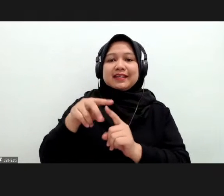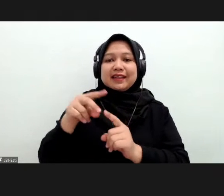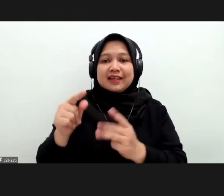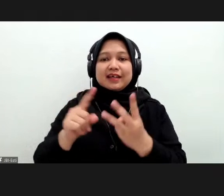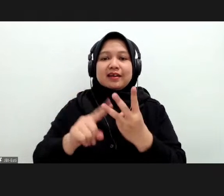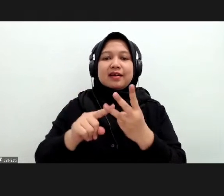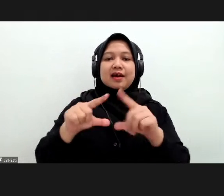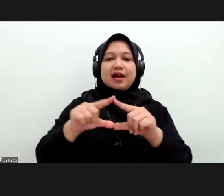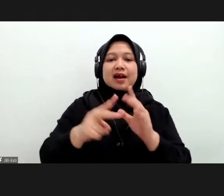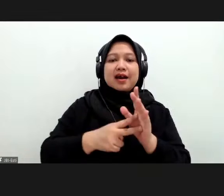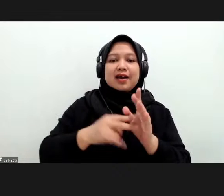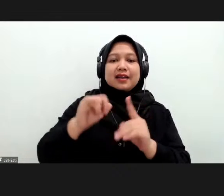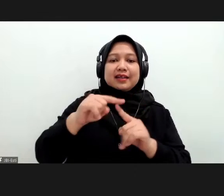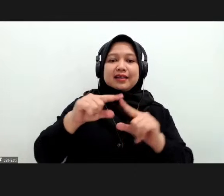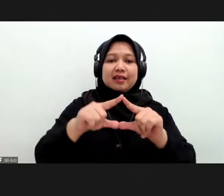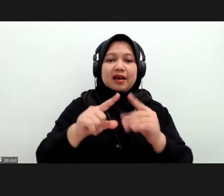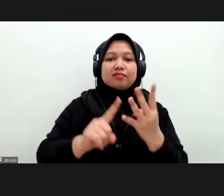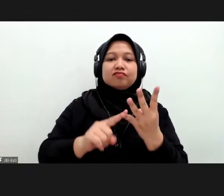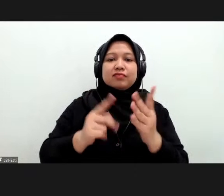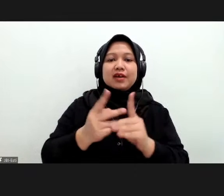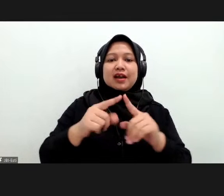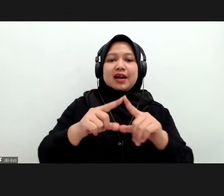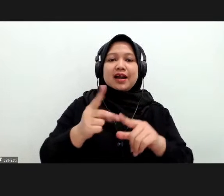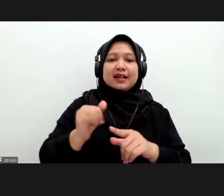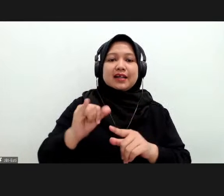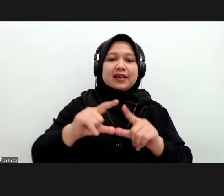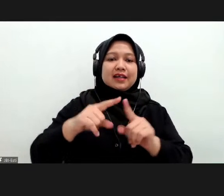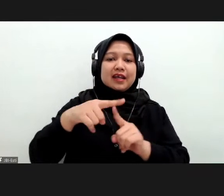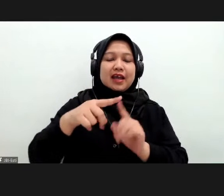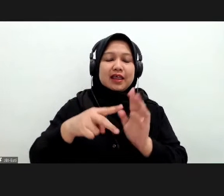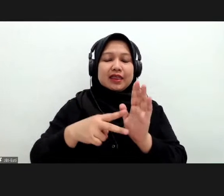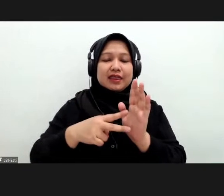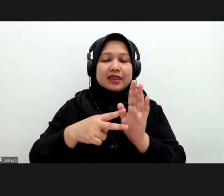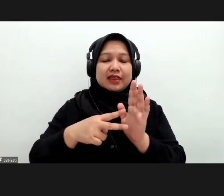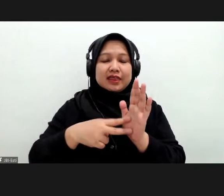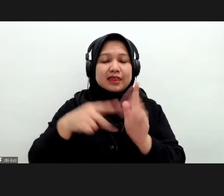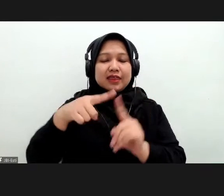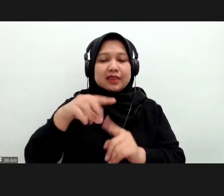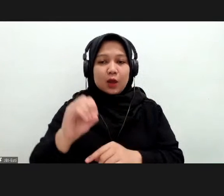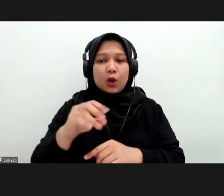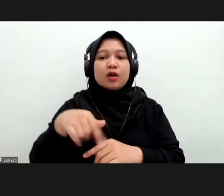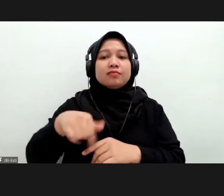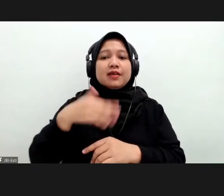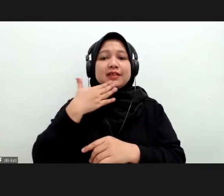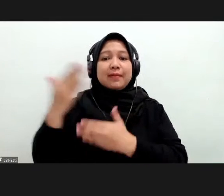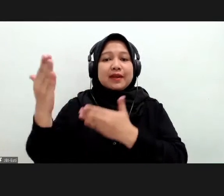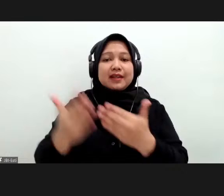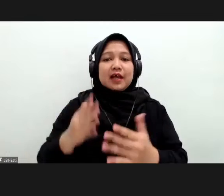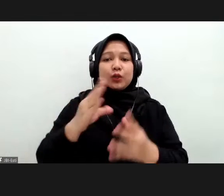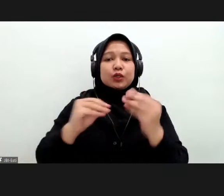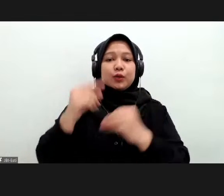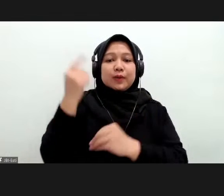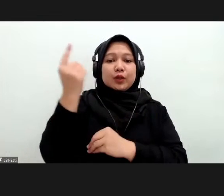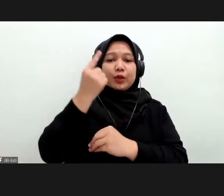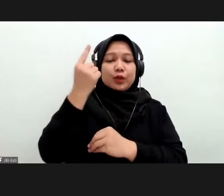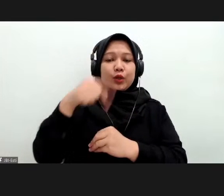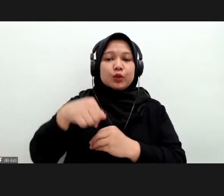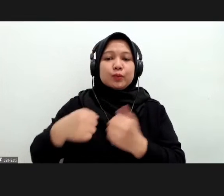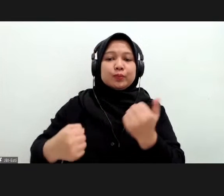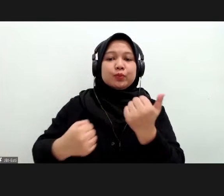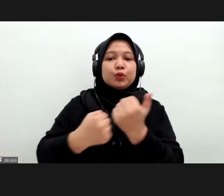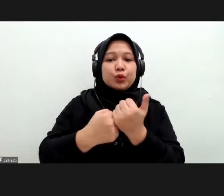Civic Space Sub-Working Group. As you know, that C20 Indonesia is one of the engagement group to